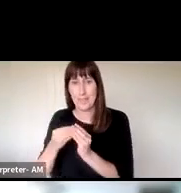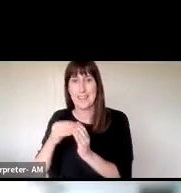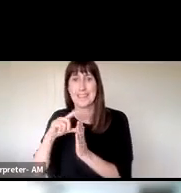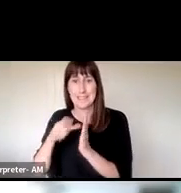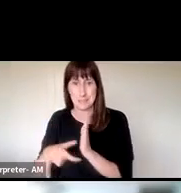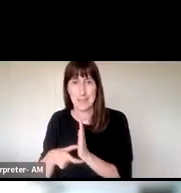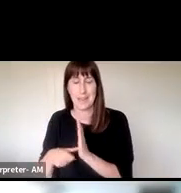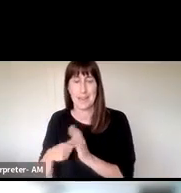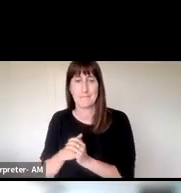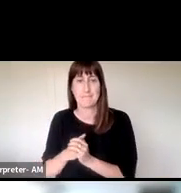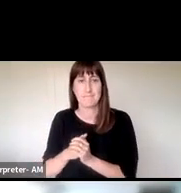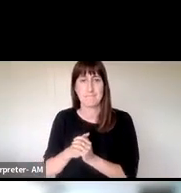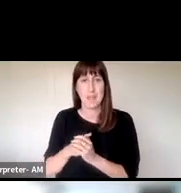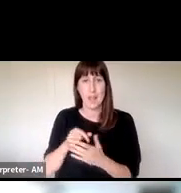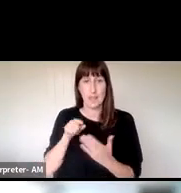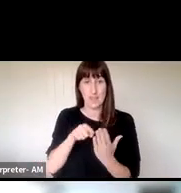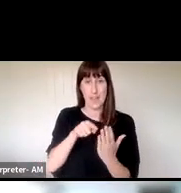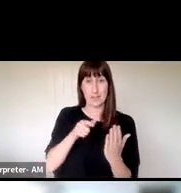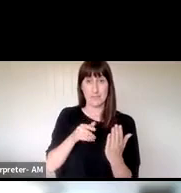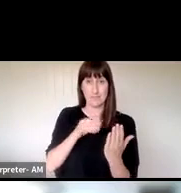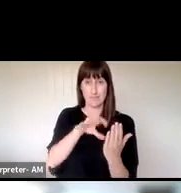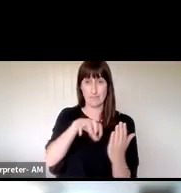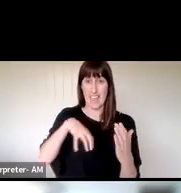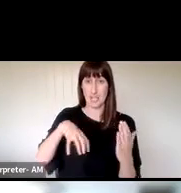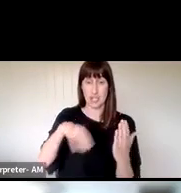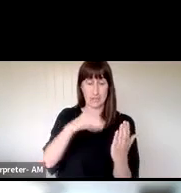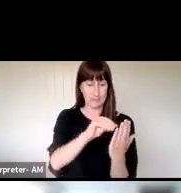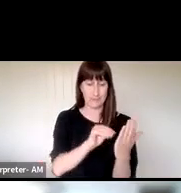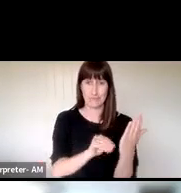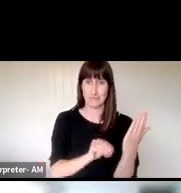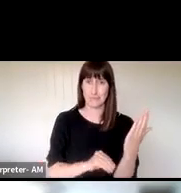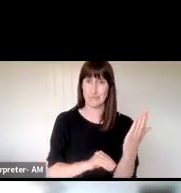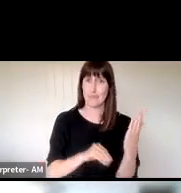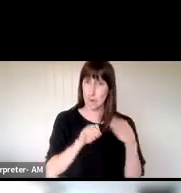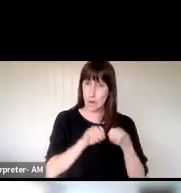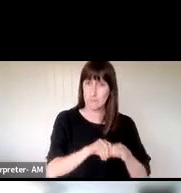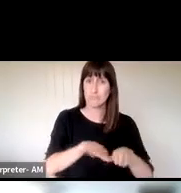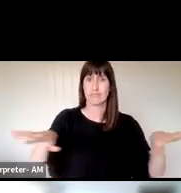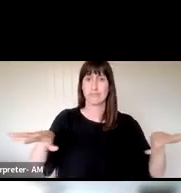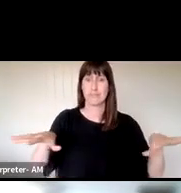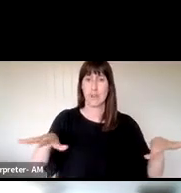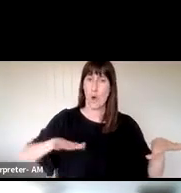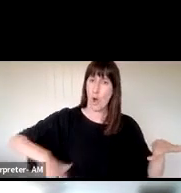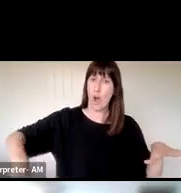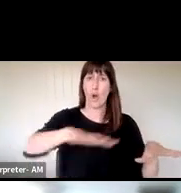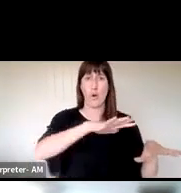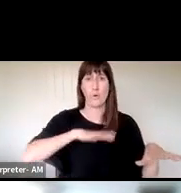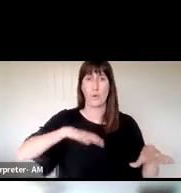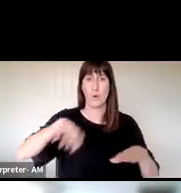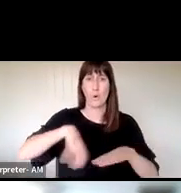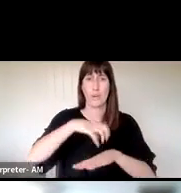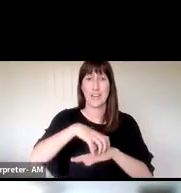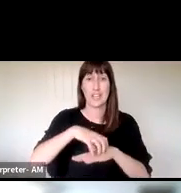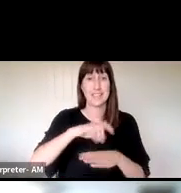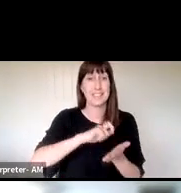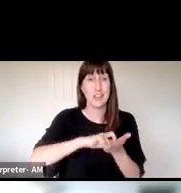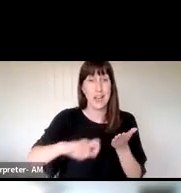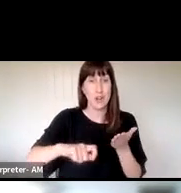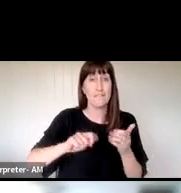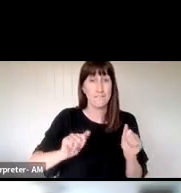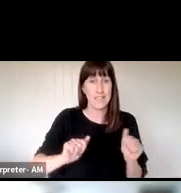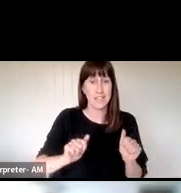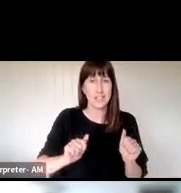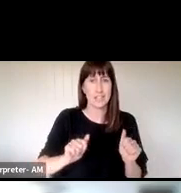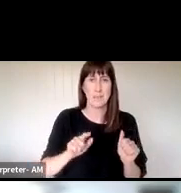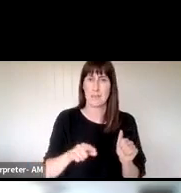And the actions in there are wide-reaching throughout the whole organisation. It's been signed off. It's an